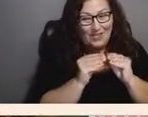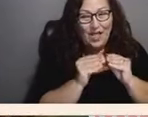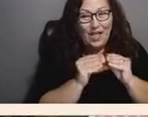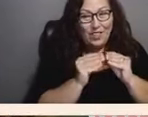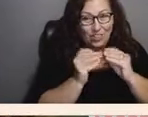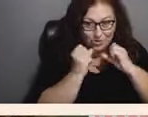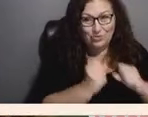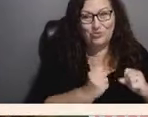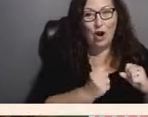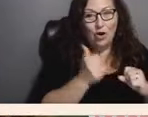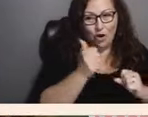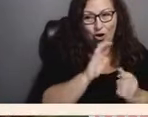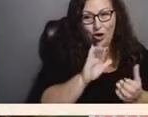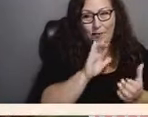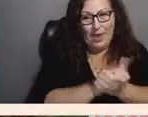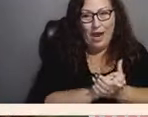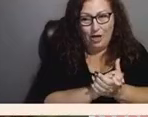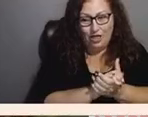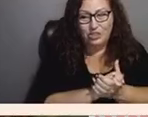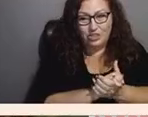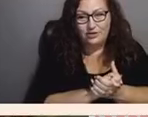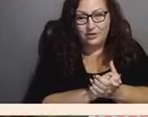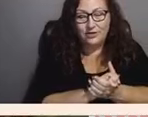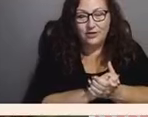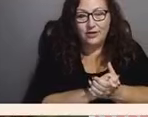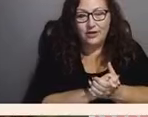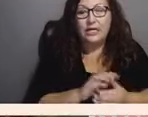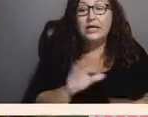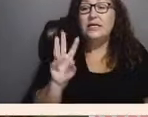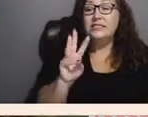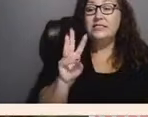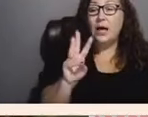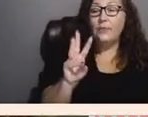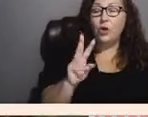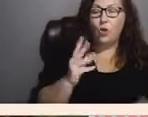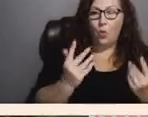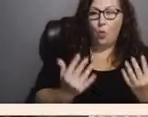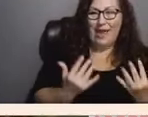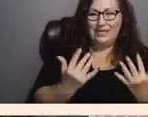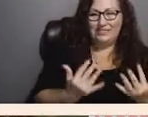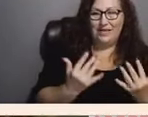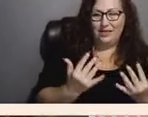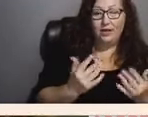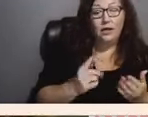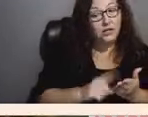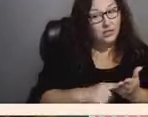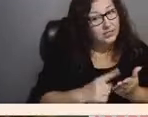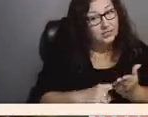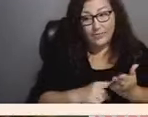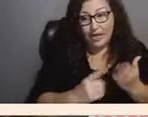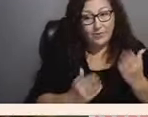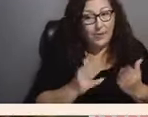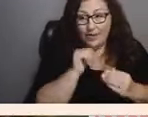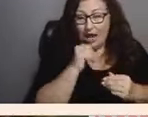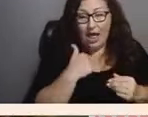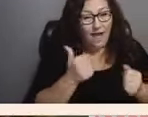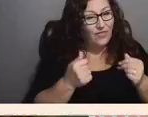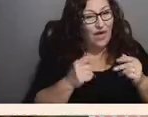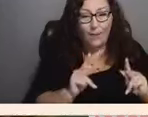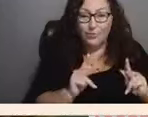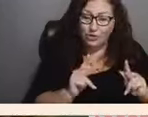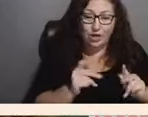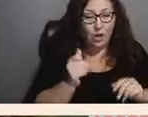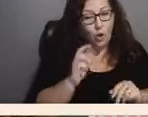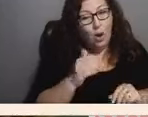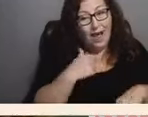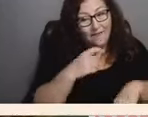the marriage. W, waiting. Sometimes you may not have the opportunity or have the time